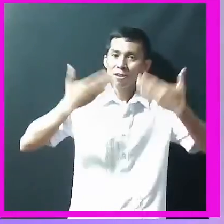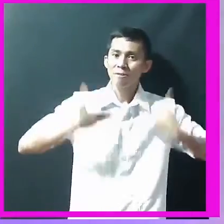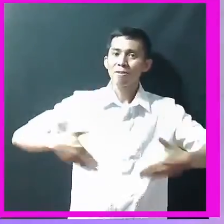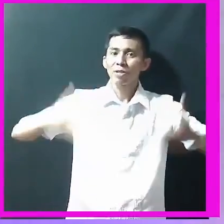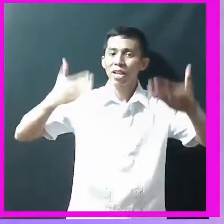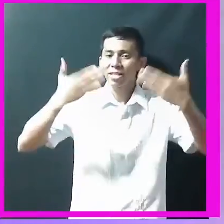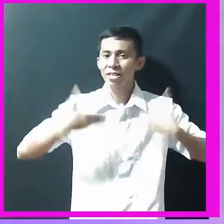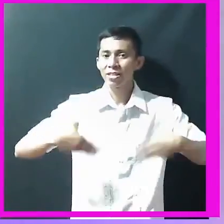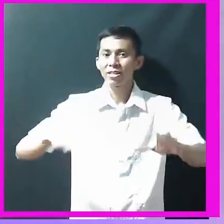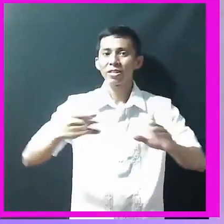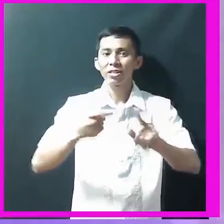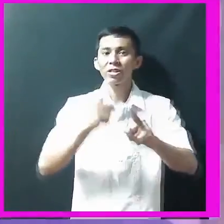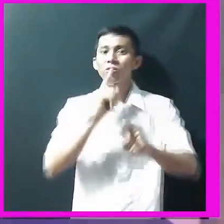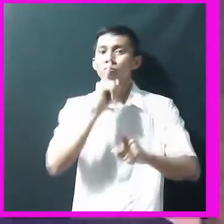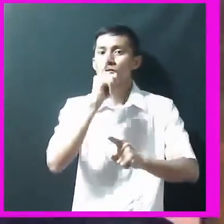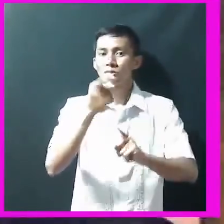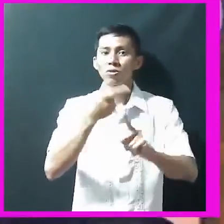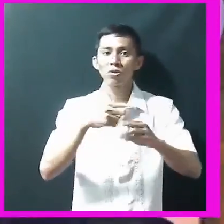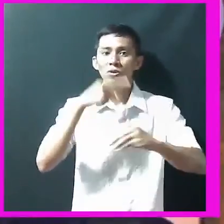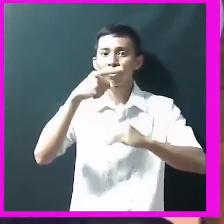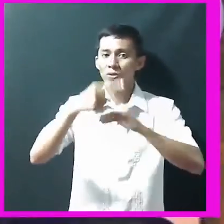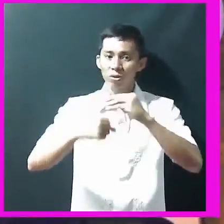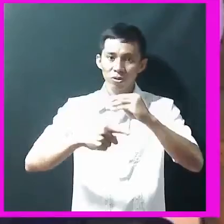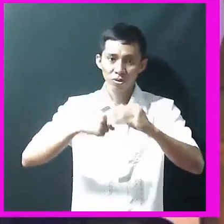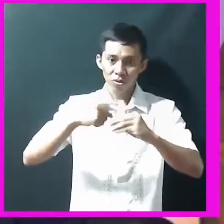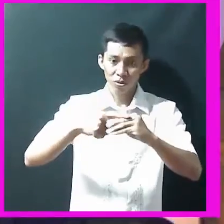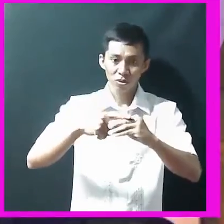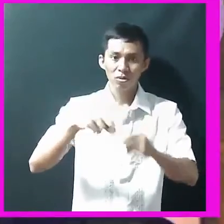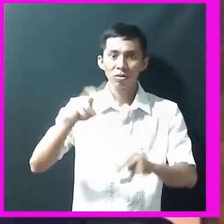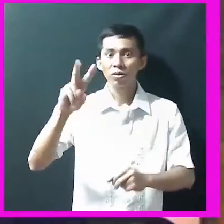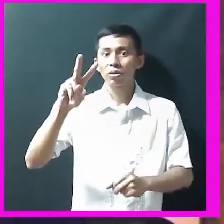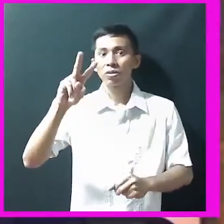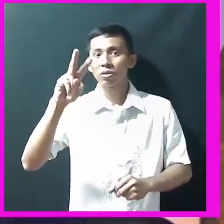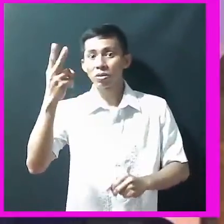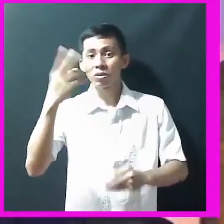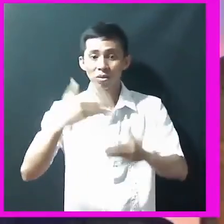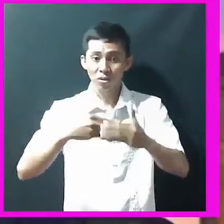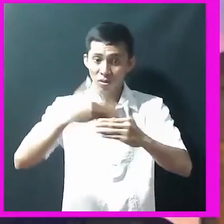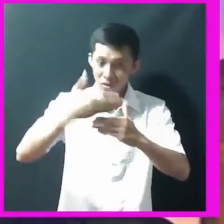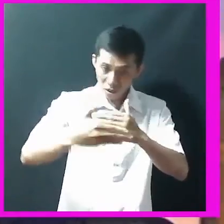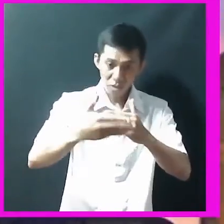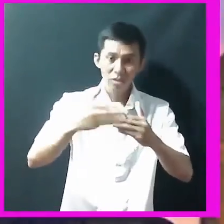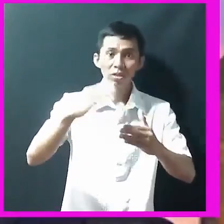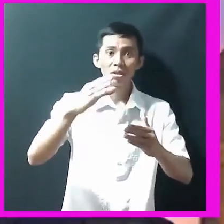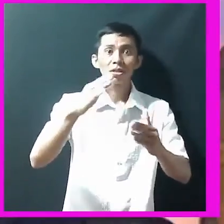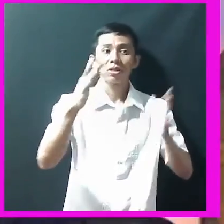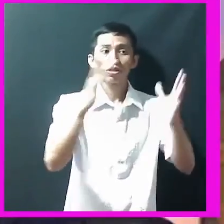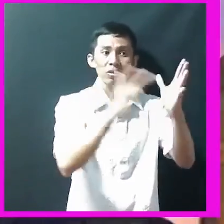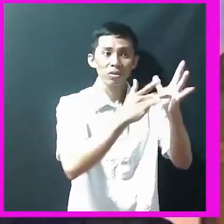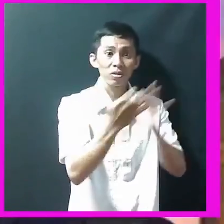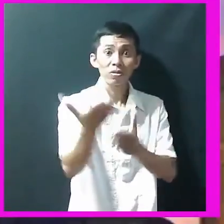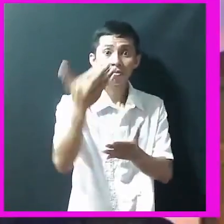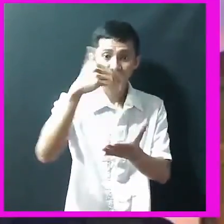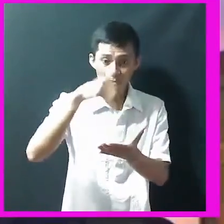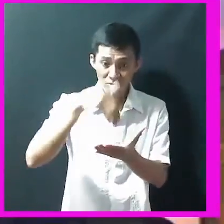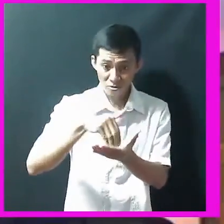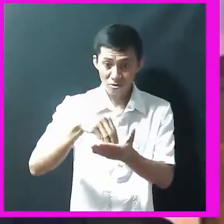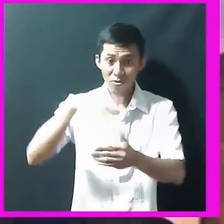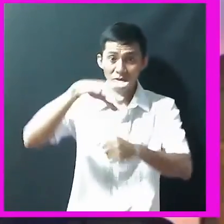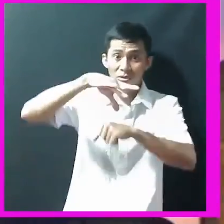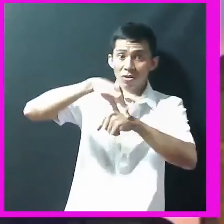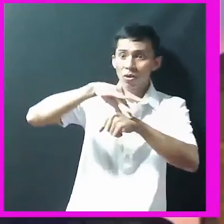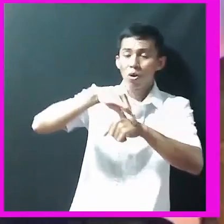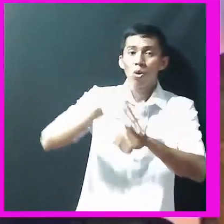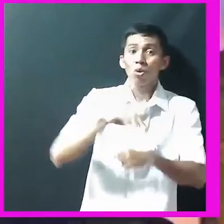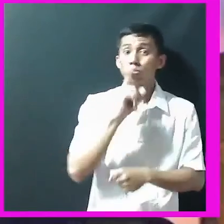the truth about the second coming. By the way, mubalik si Jesus Christ.